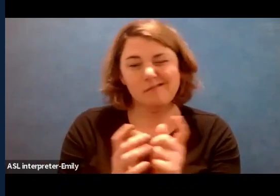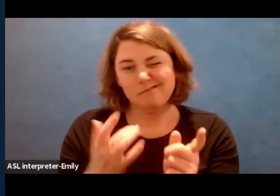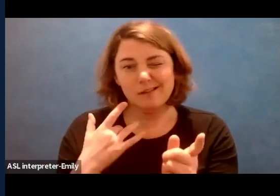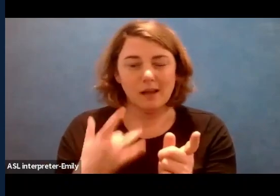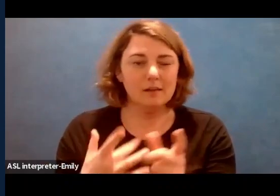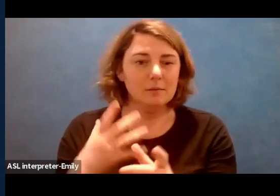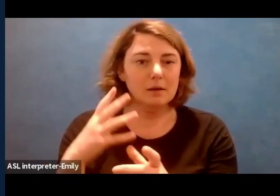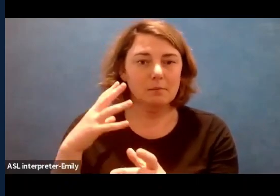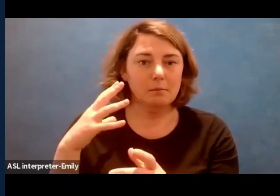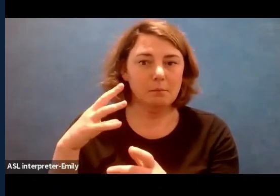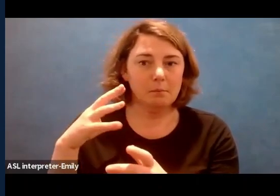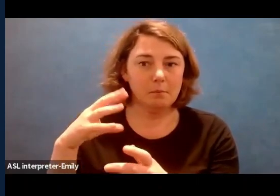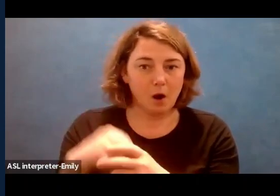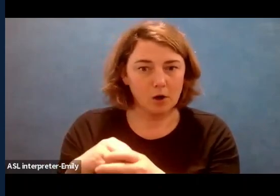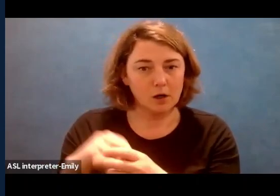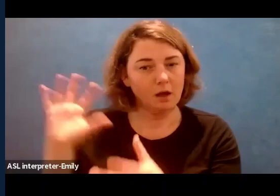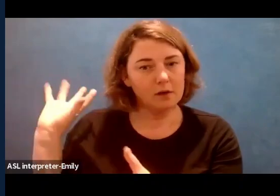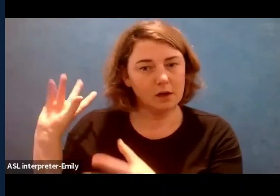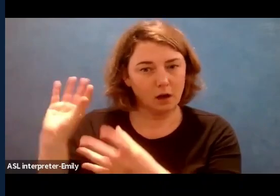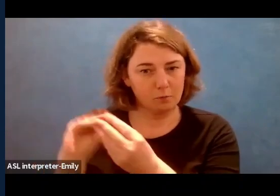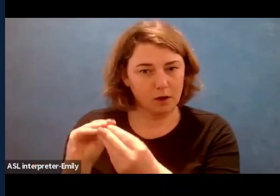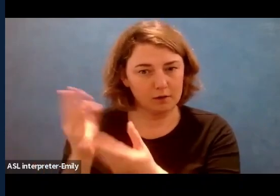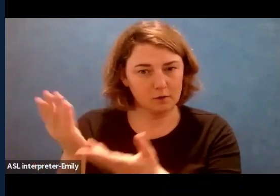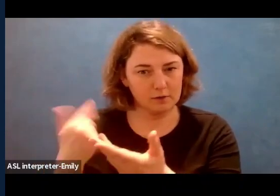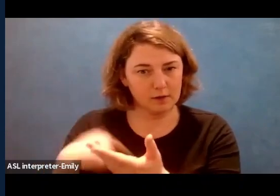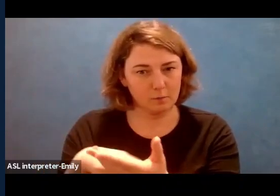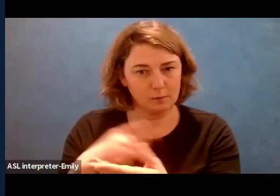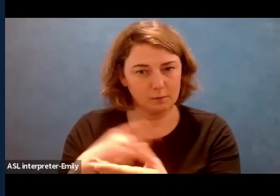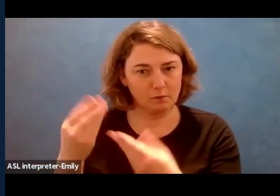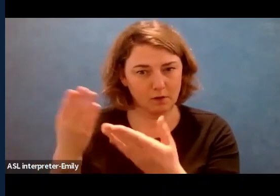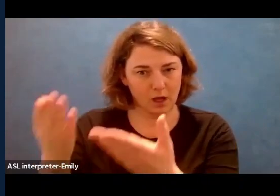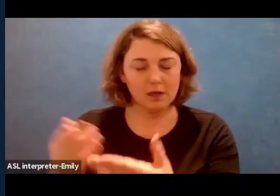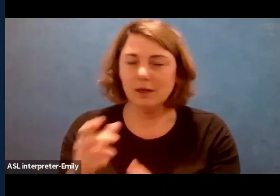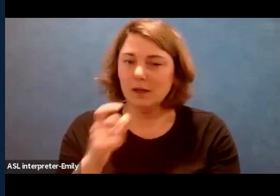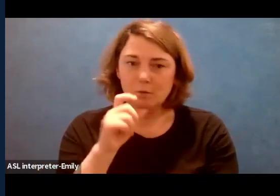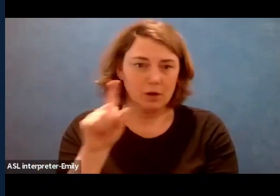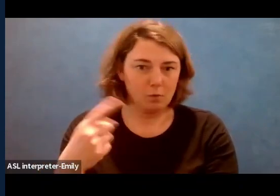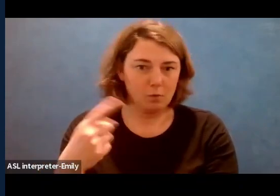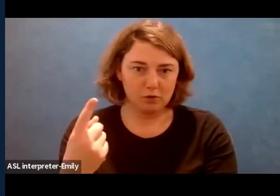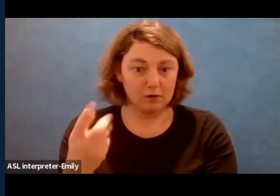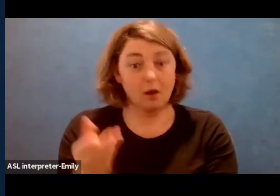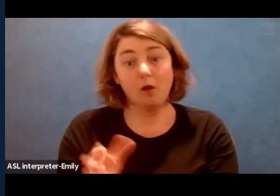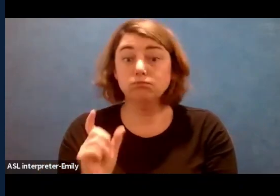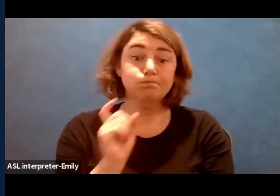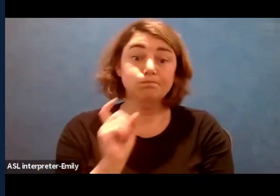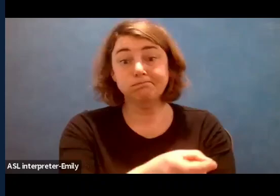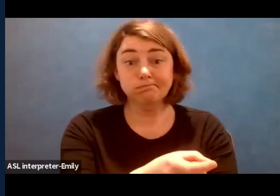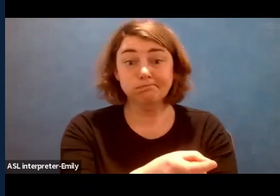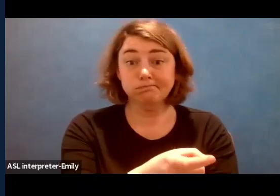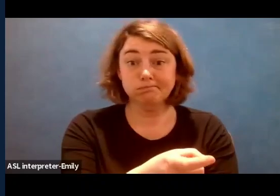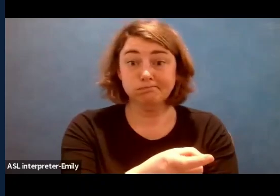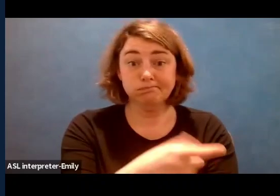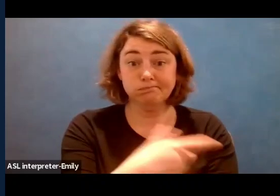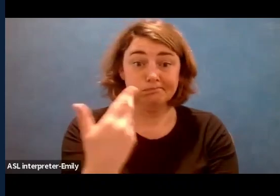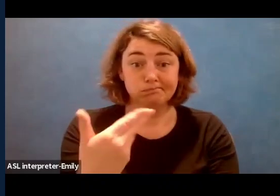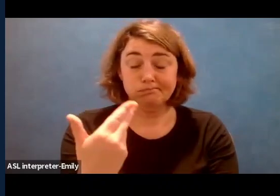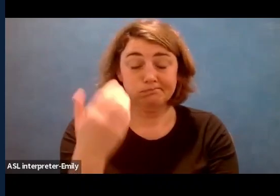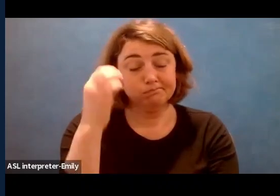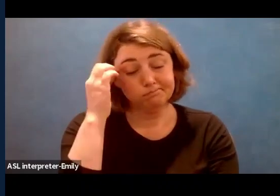part of comprehensive services that we're providing. We don't just hand out,